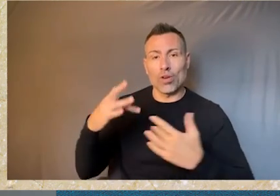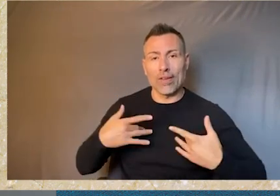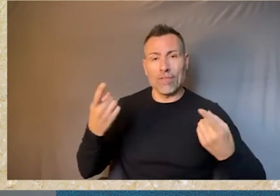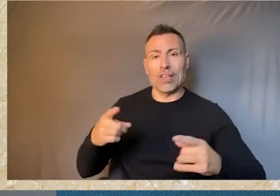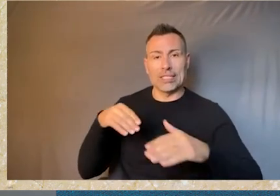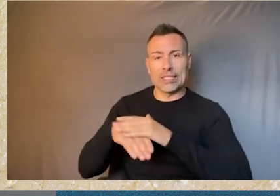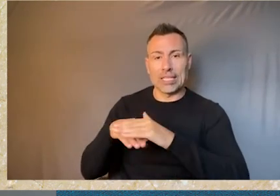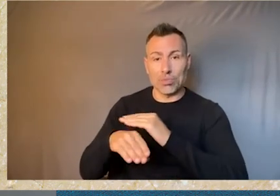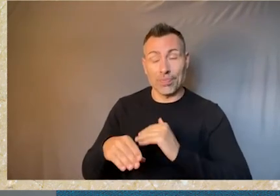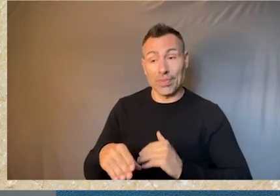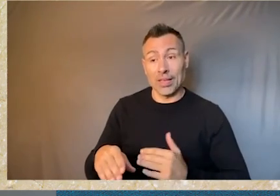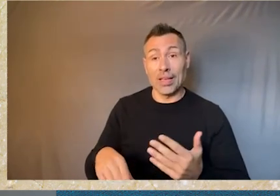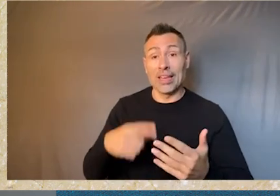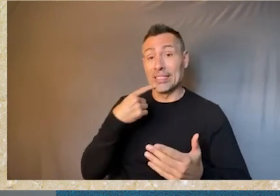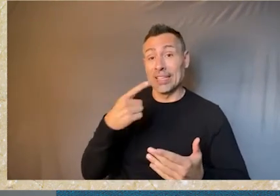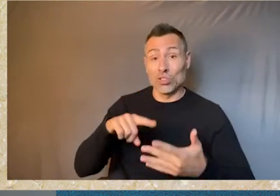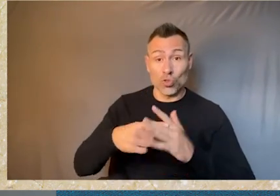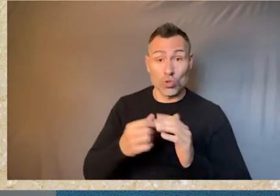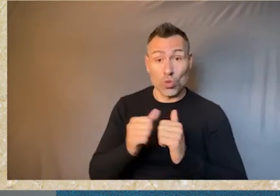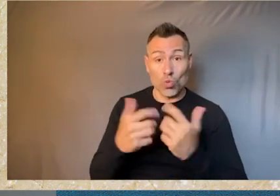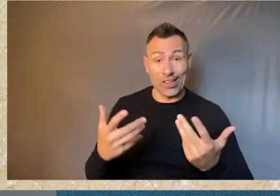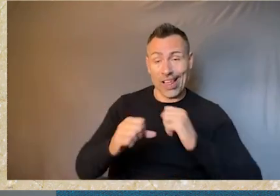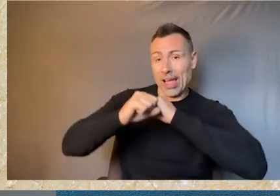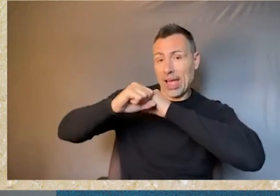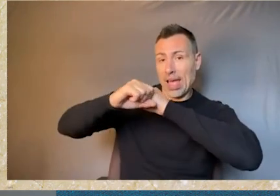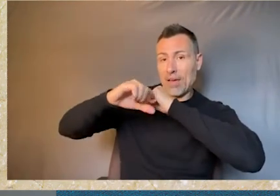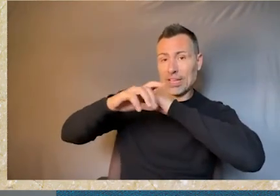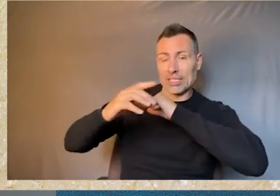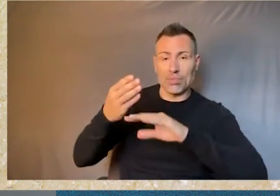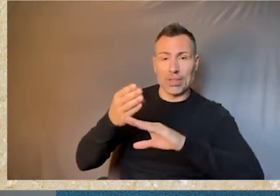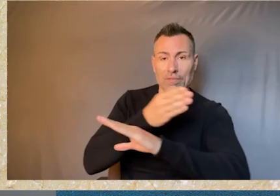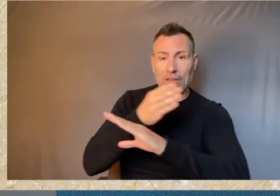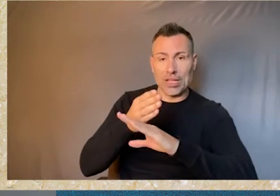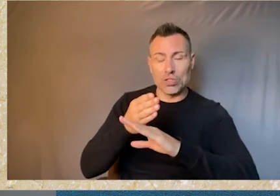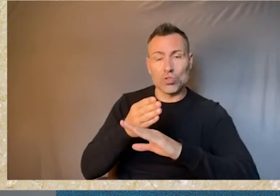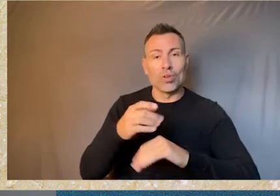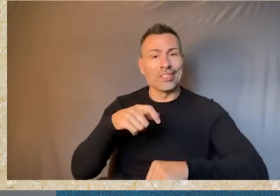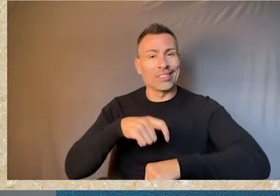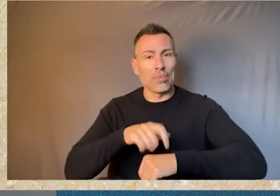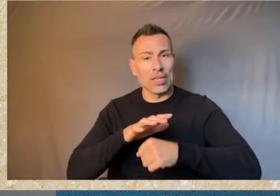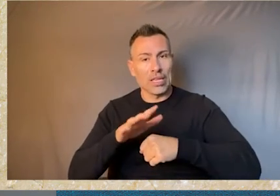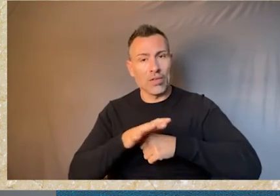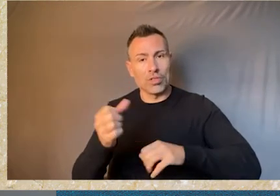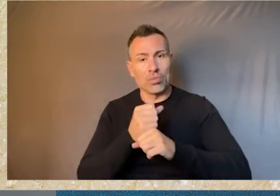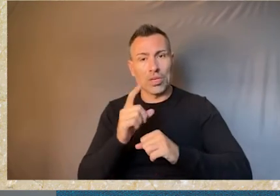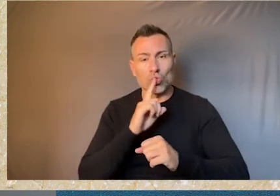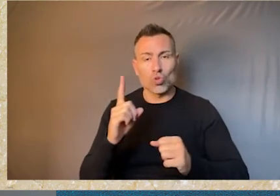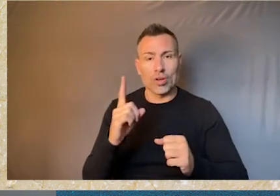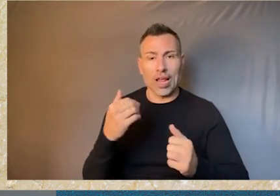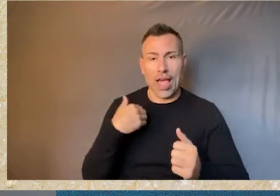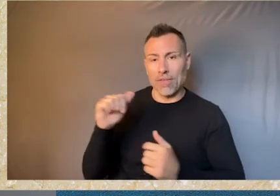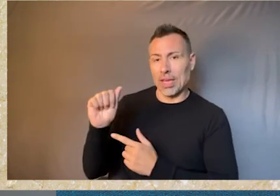accessible. And I say that starts with the advertising of it in advance so that there's time to make sure there are